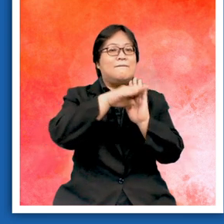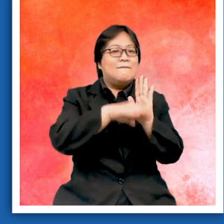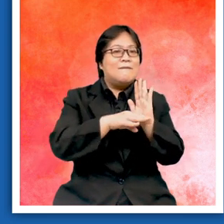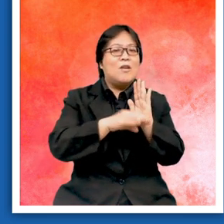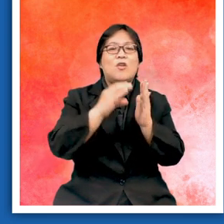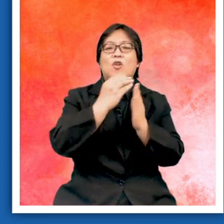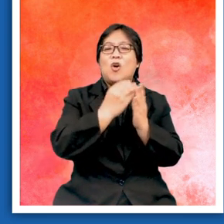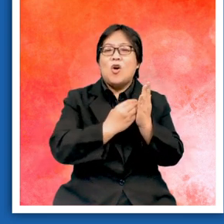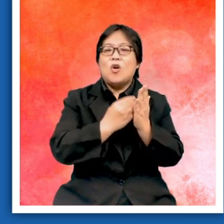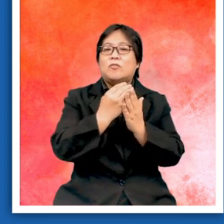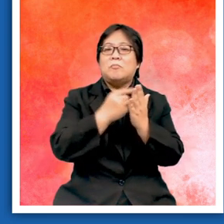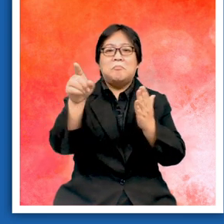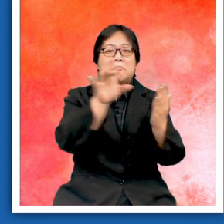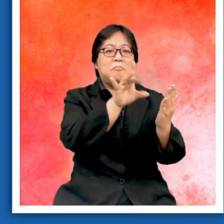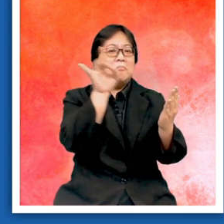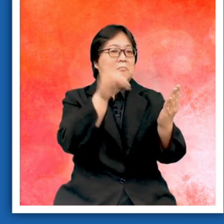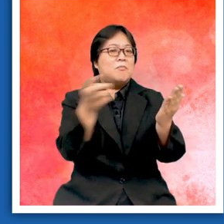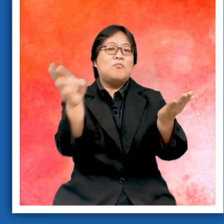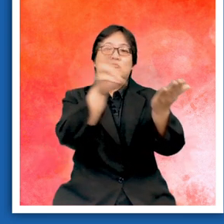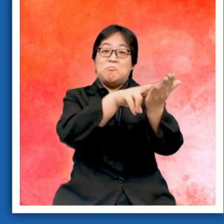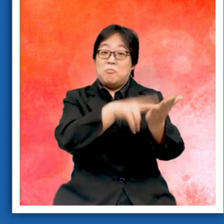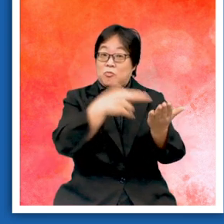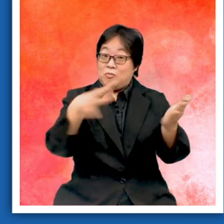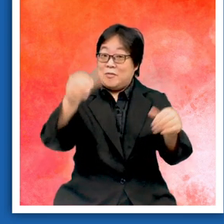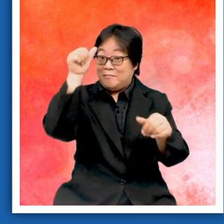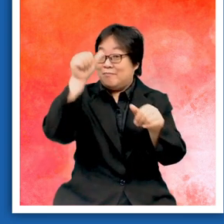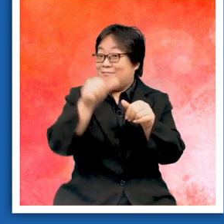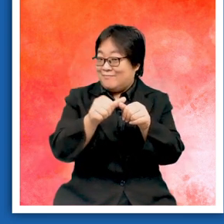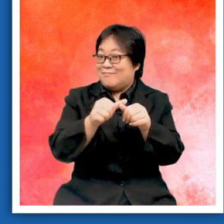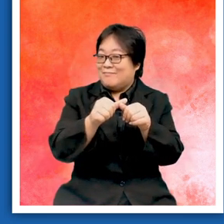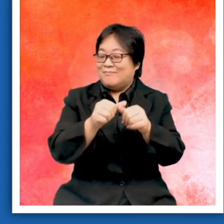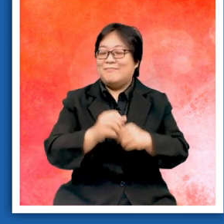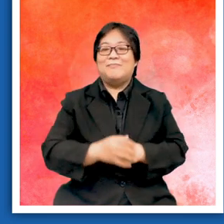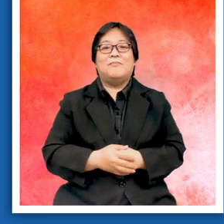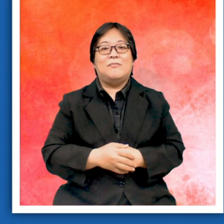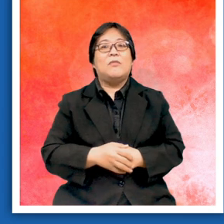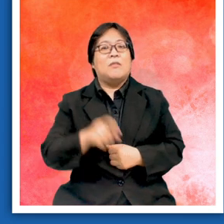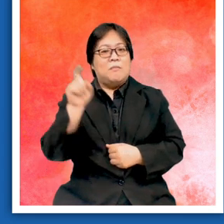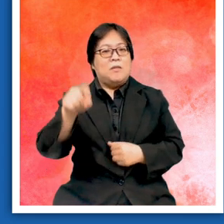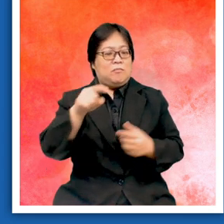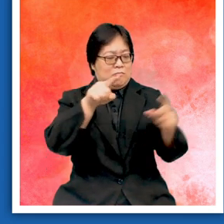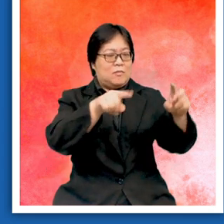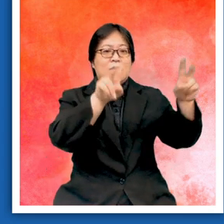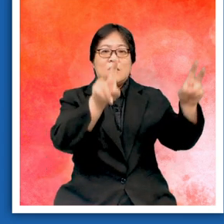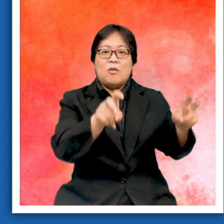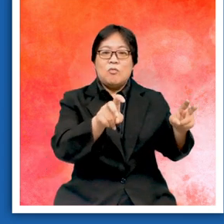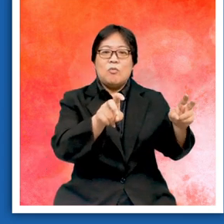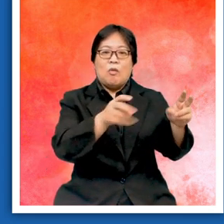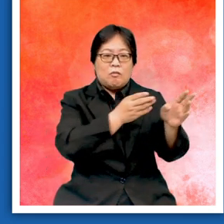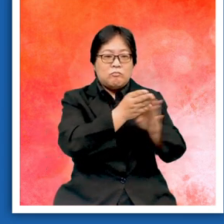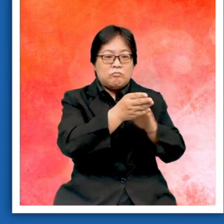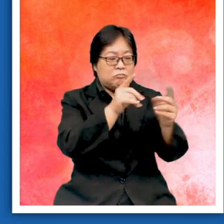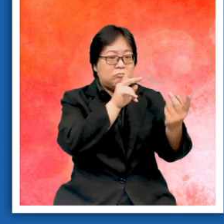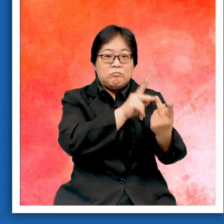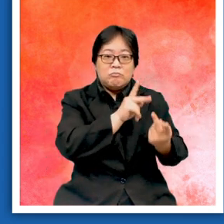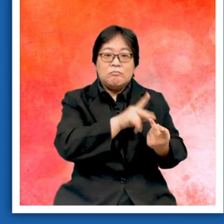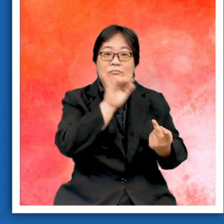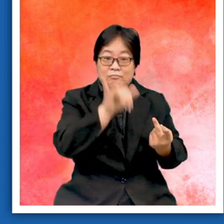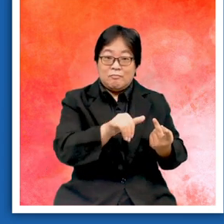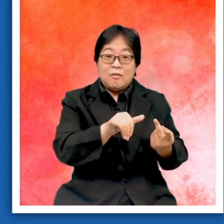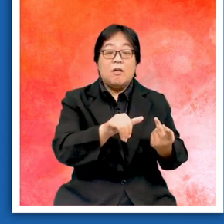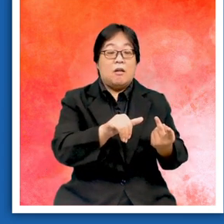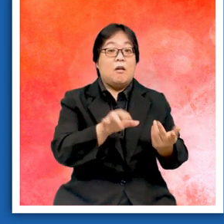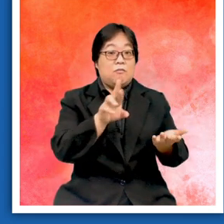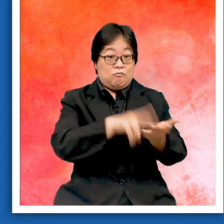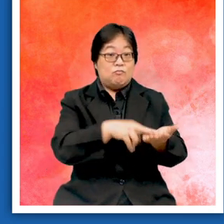courses that you have enrolled. Remember, you need to make sure you have enrolled for certain courses. Only then you'll be able to